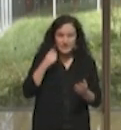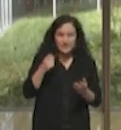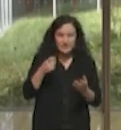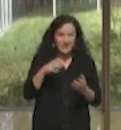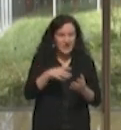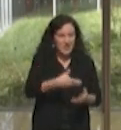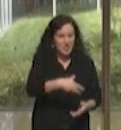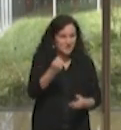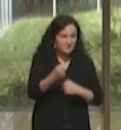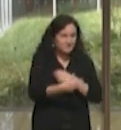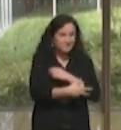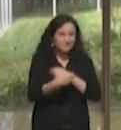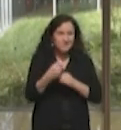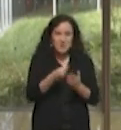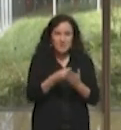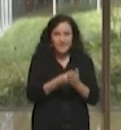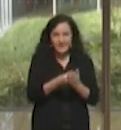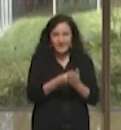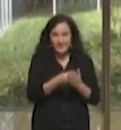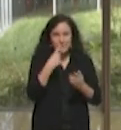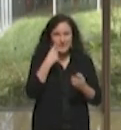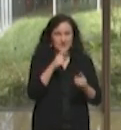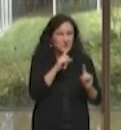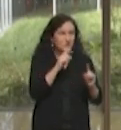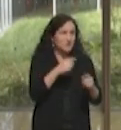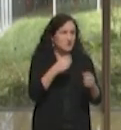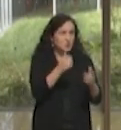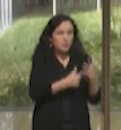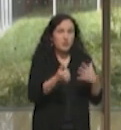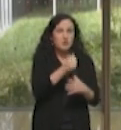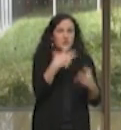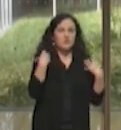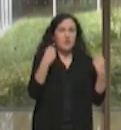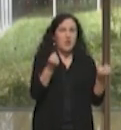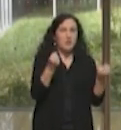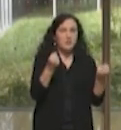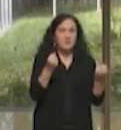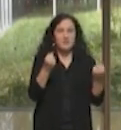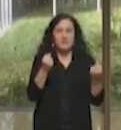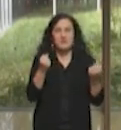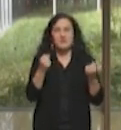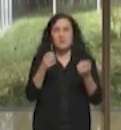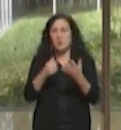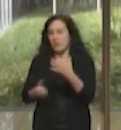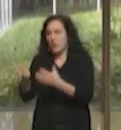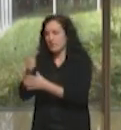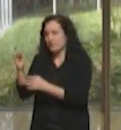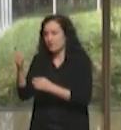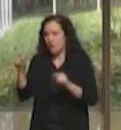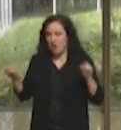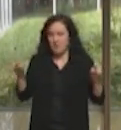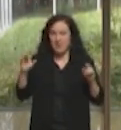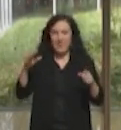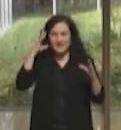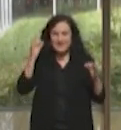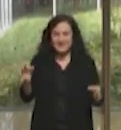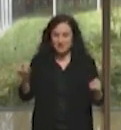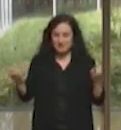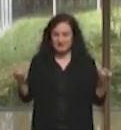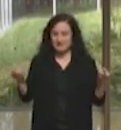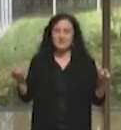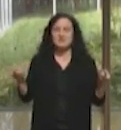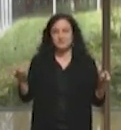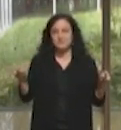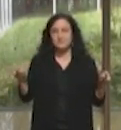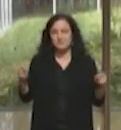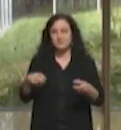pocketbook. So there's, again, another disparity, an income disparity on whether or not you're going to get the prenatal care you need or not get it. That's